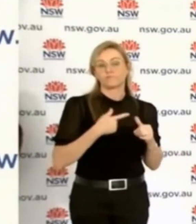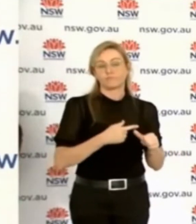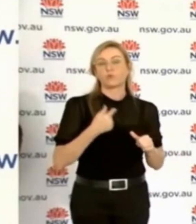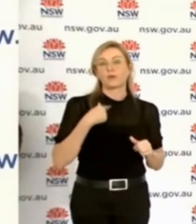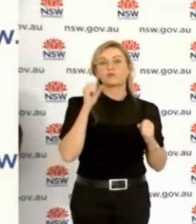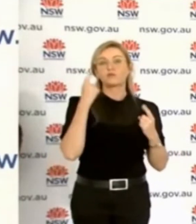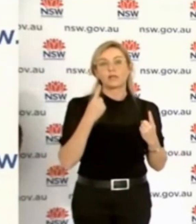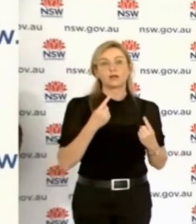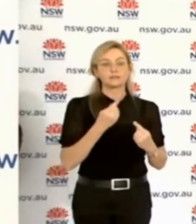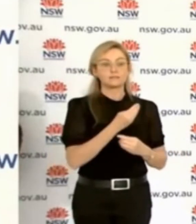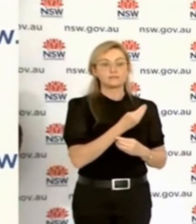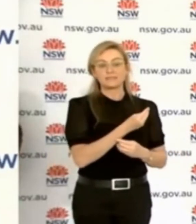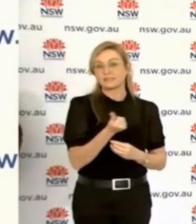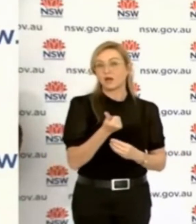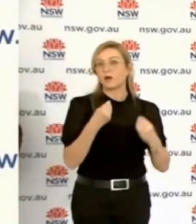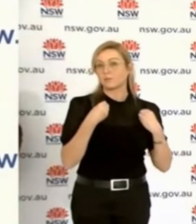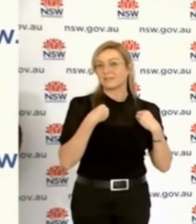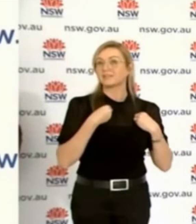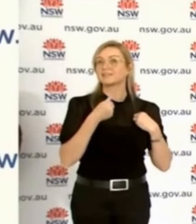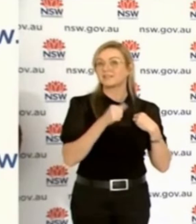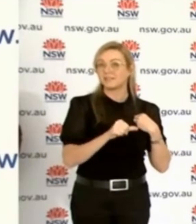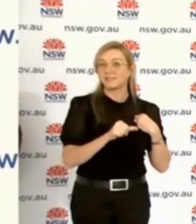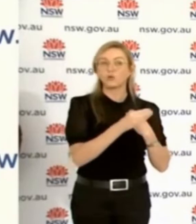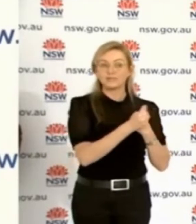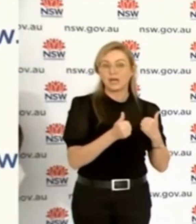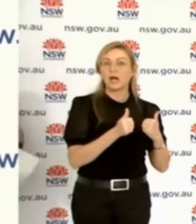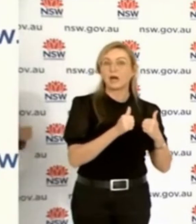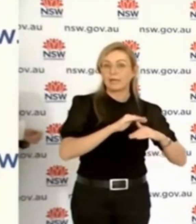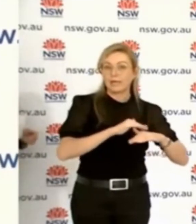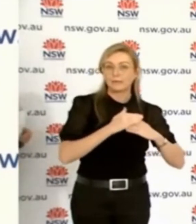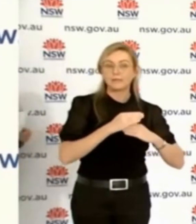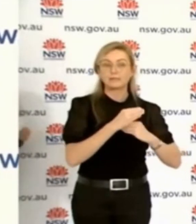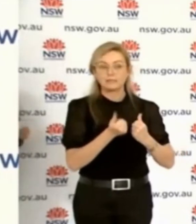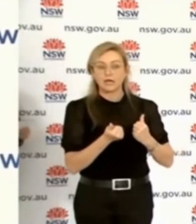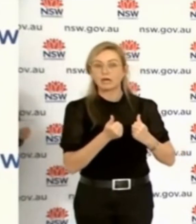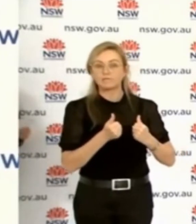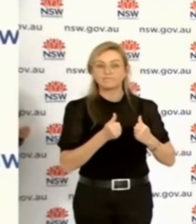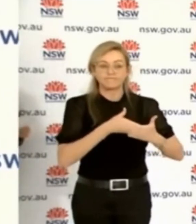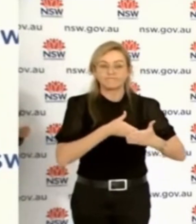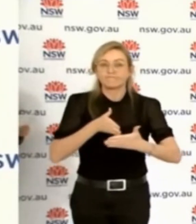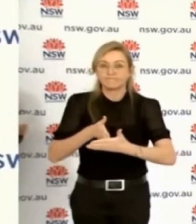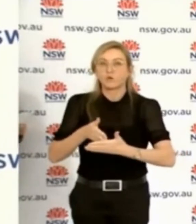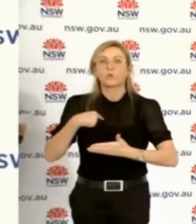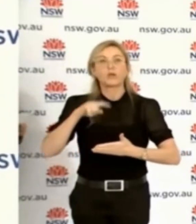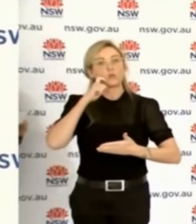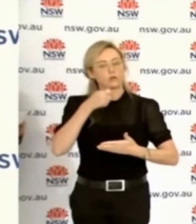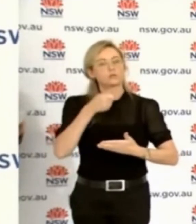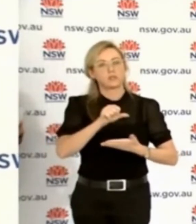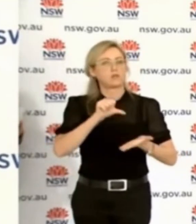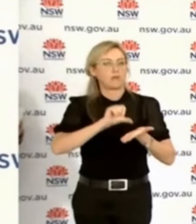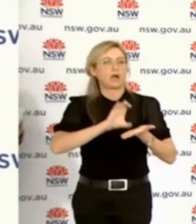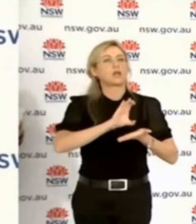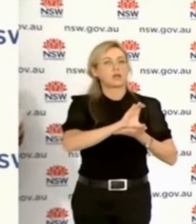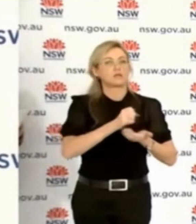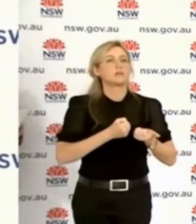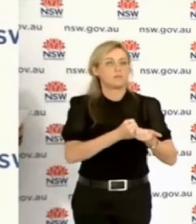still have impediments to their work, and we will be providing support and reflecting on that. We